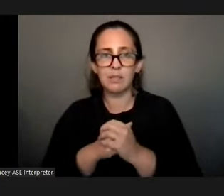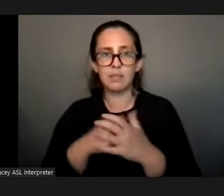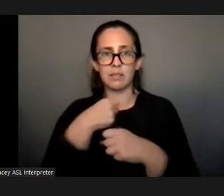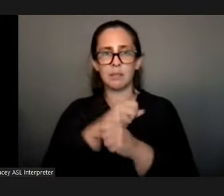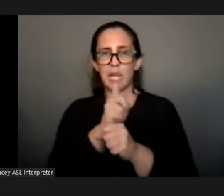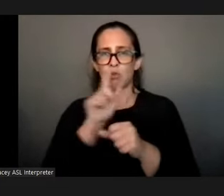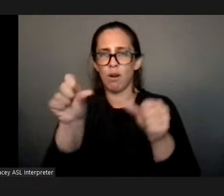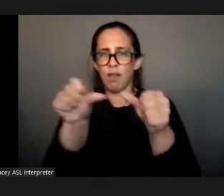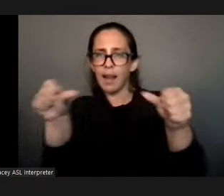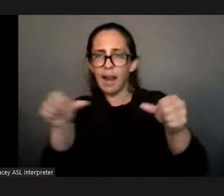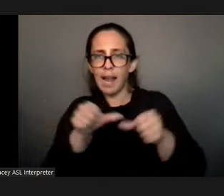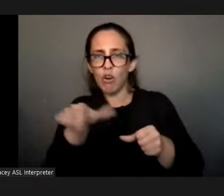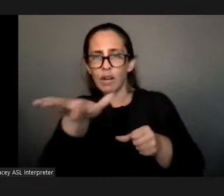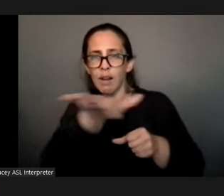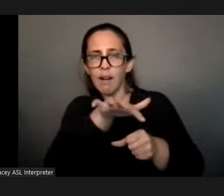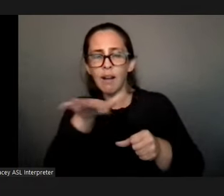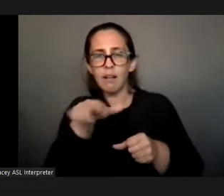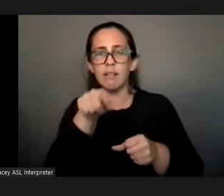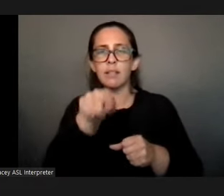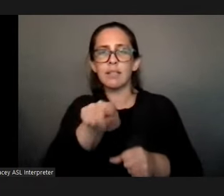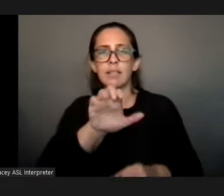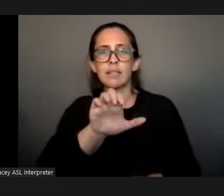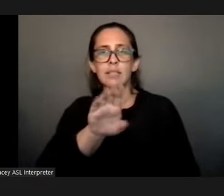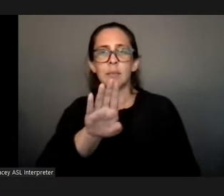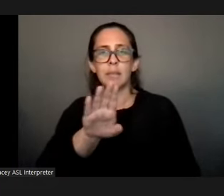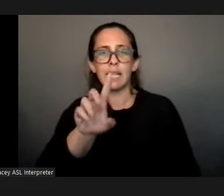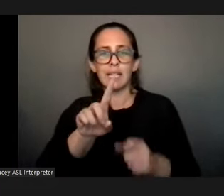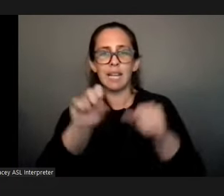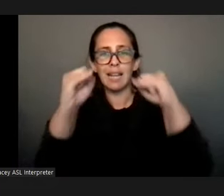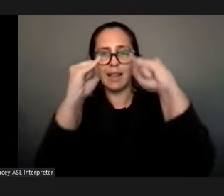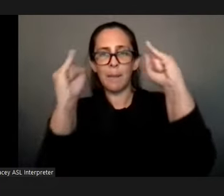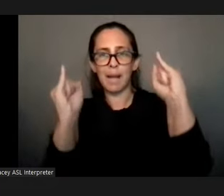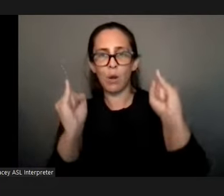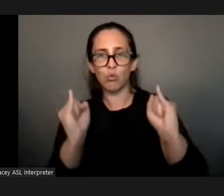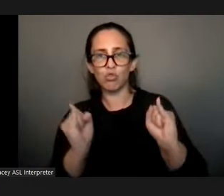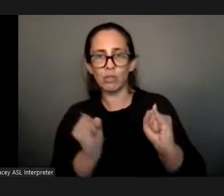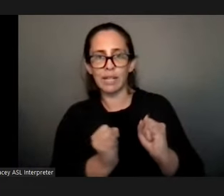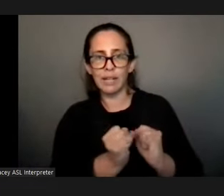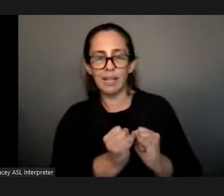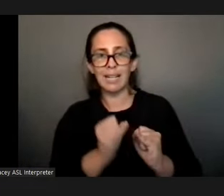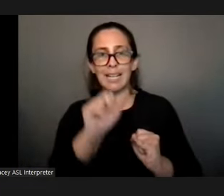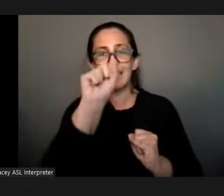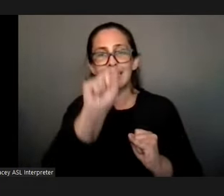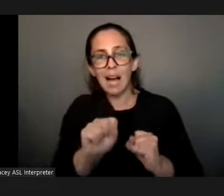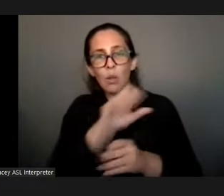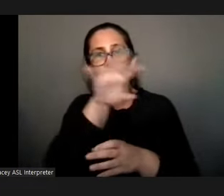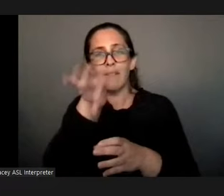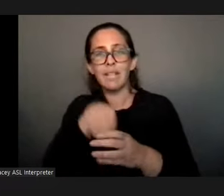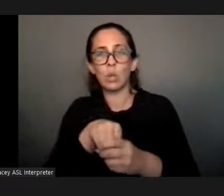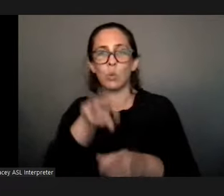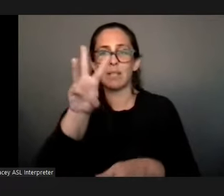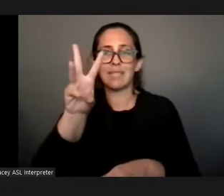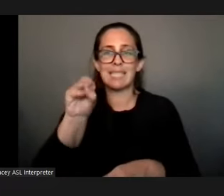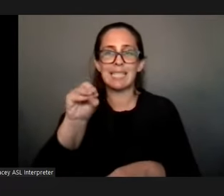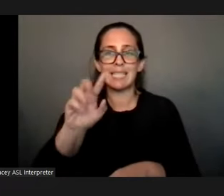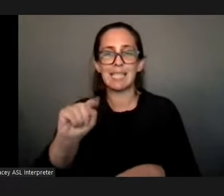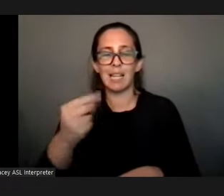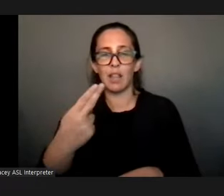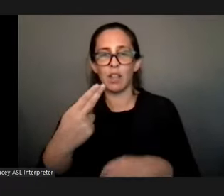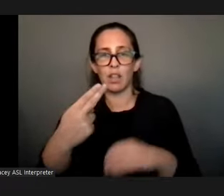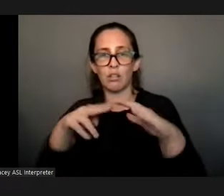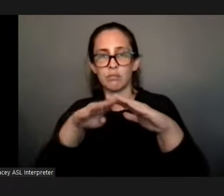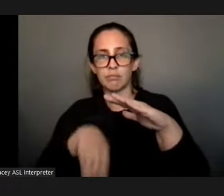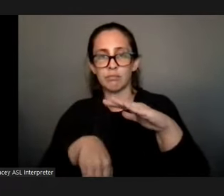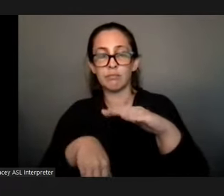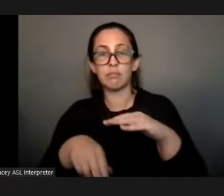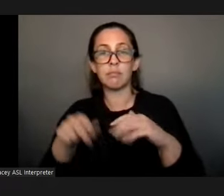area about which we're speaking, Central Business District tolling program boundary is south of and inclusive of 60th Street. Tolls would not apply